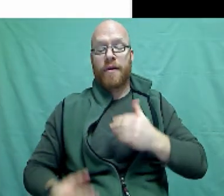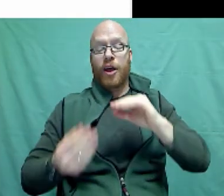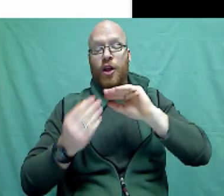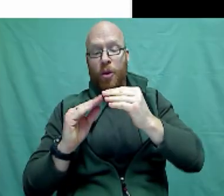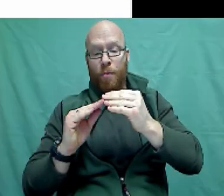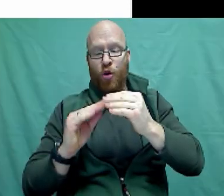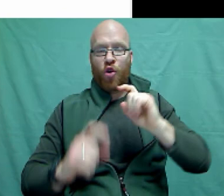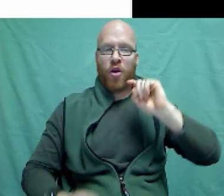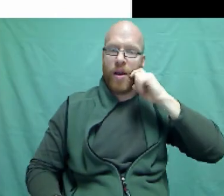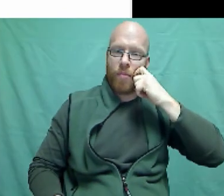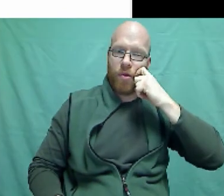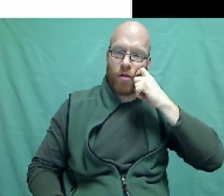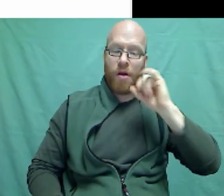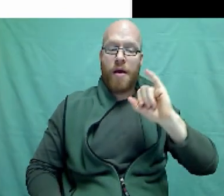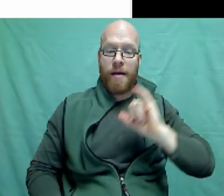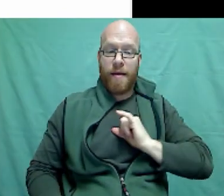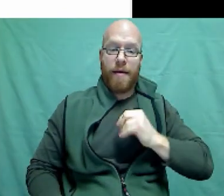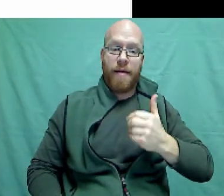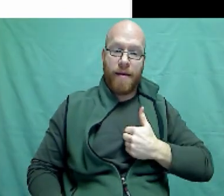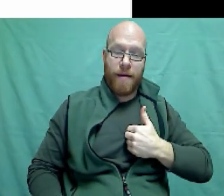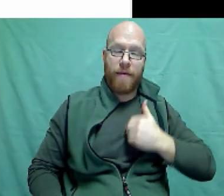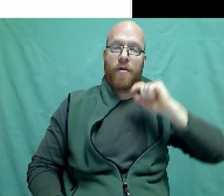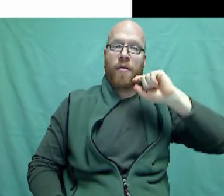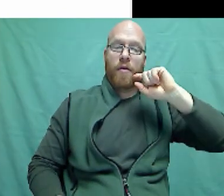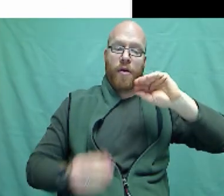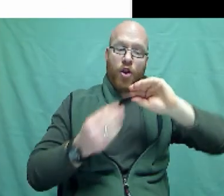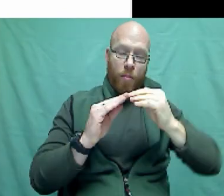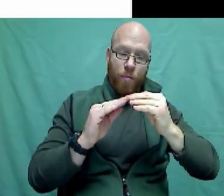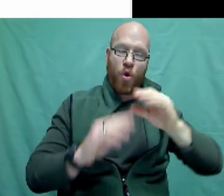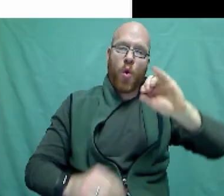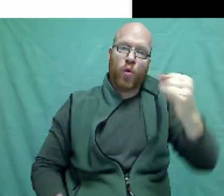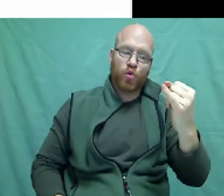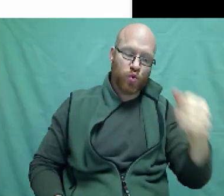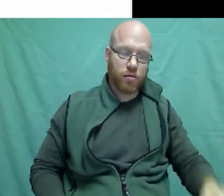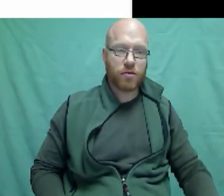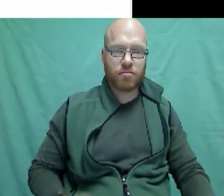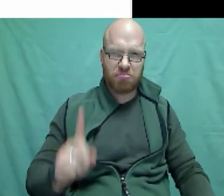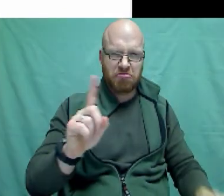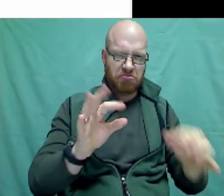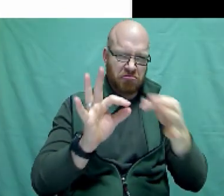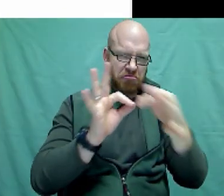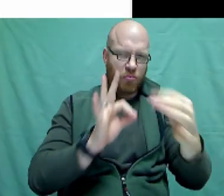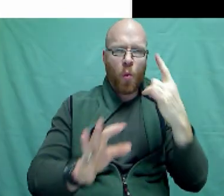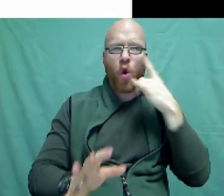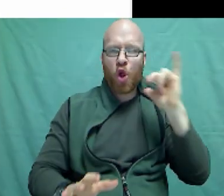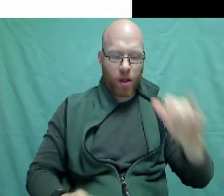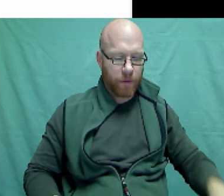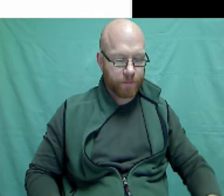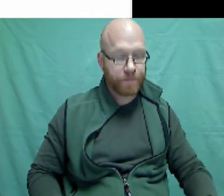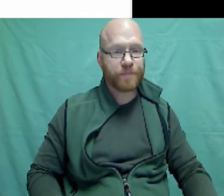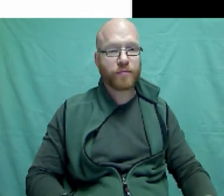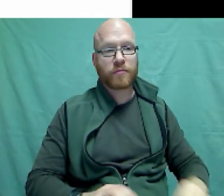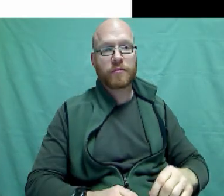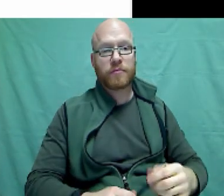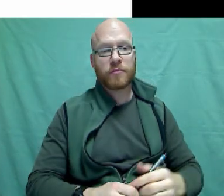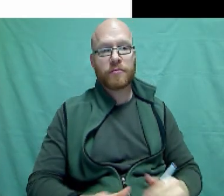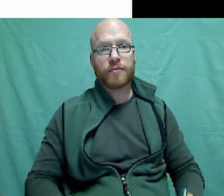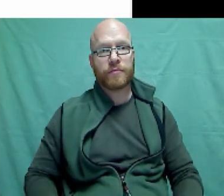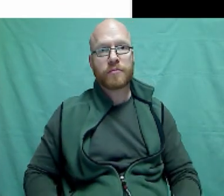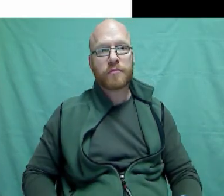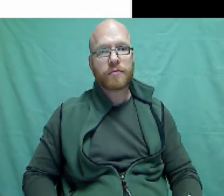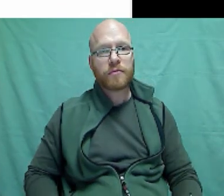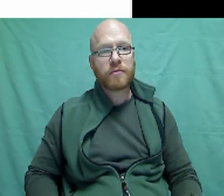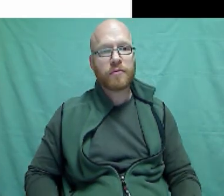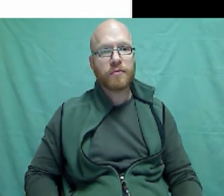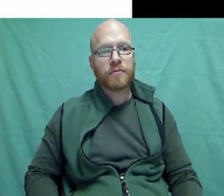have this many apple juices. I have this many orange juices. I'll give you the form of the